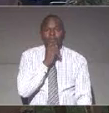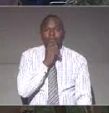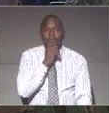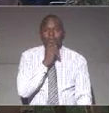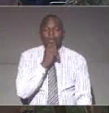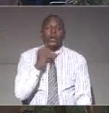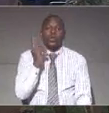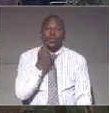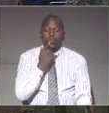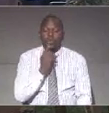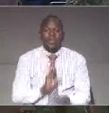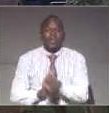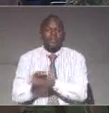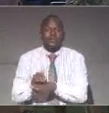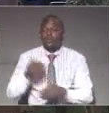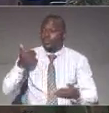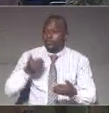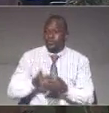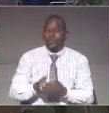who were taking advantage of the good climate.